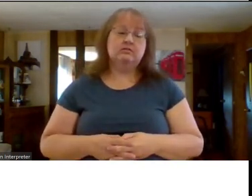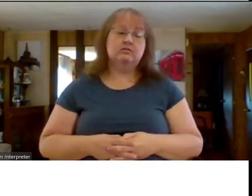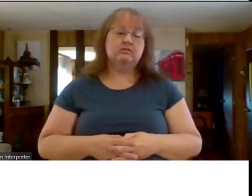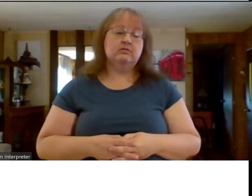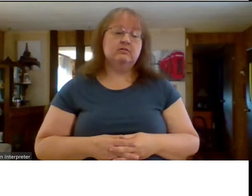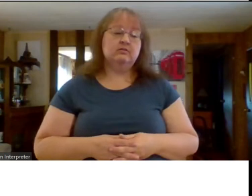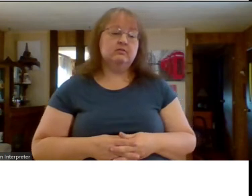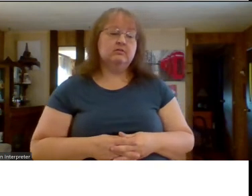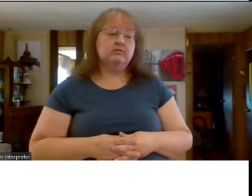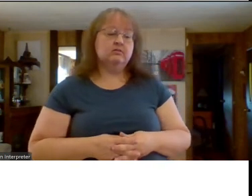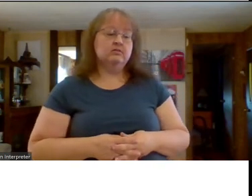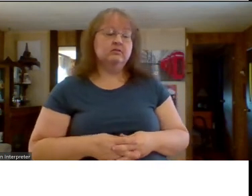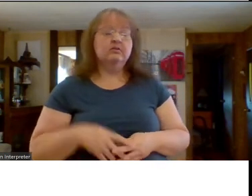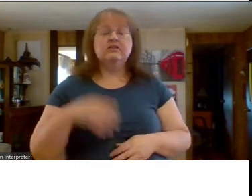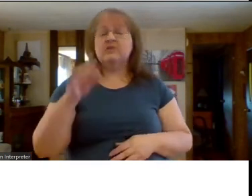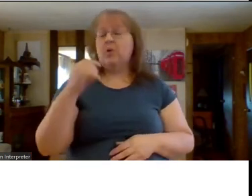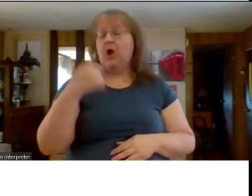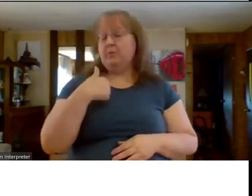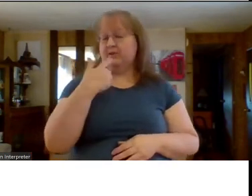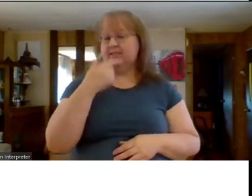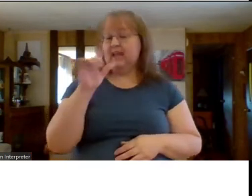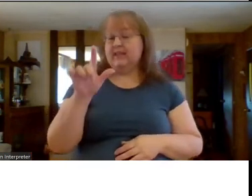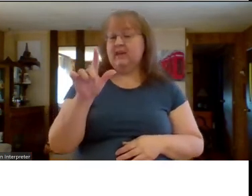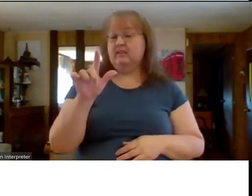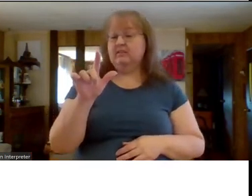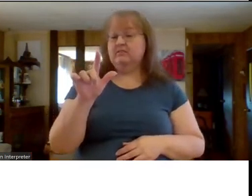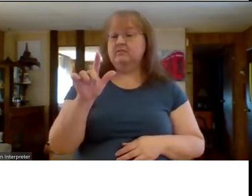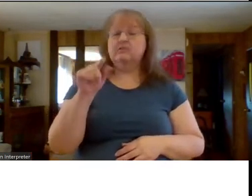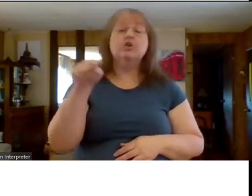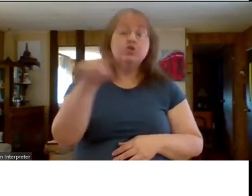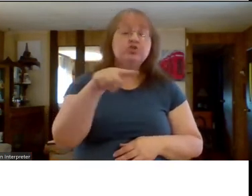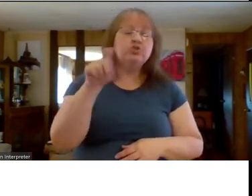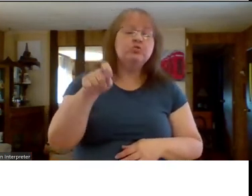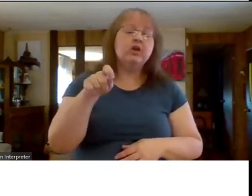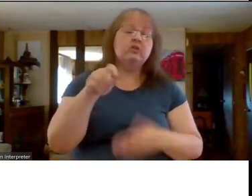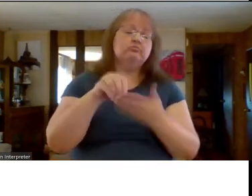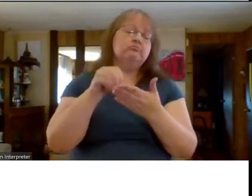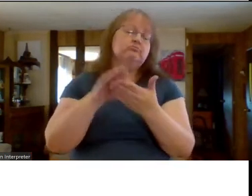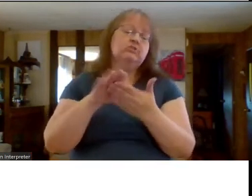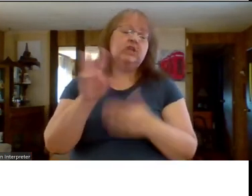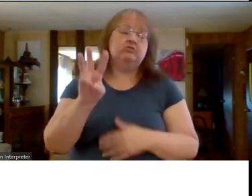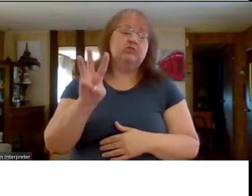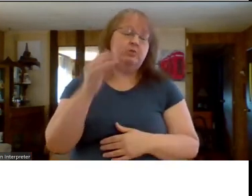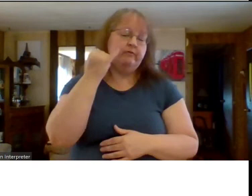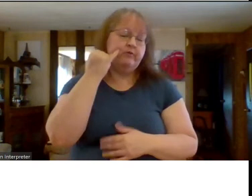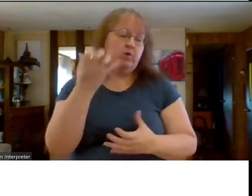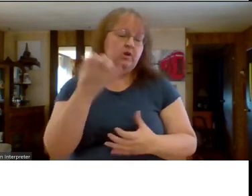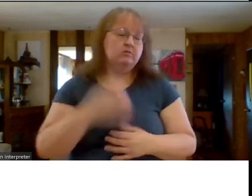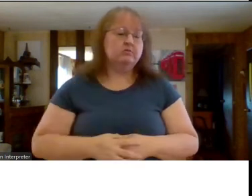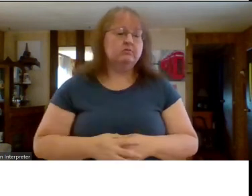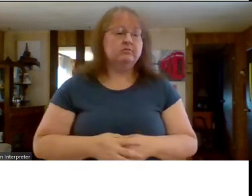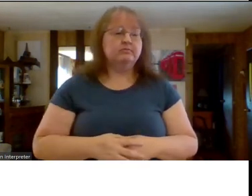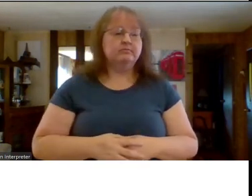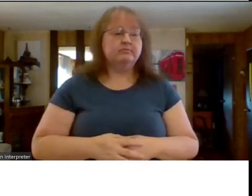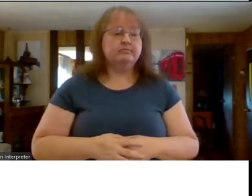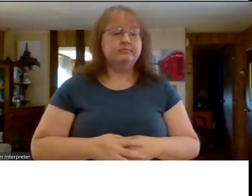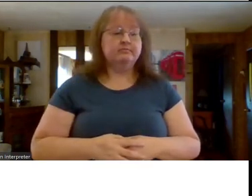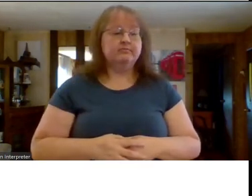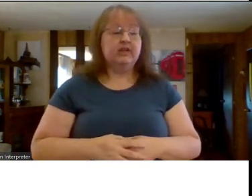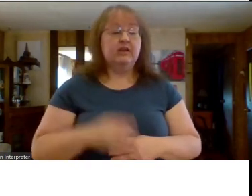width. So here, I'm just going to say length. You can make it W if you want. That's supposed to be an